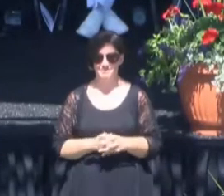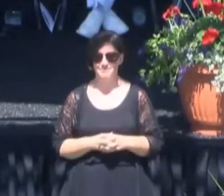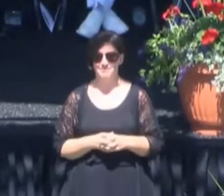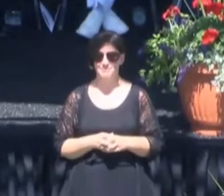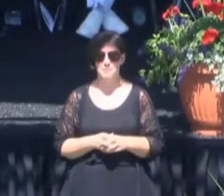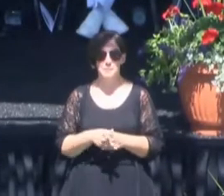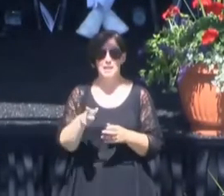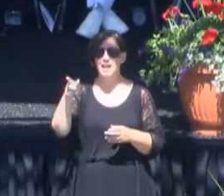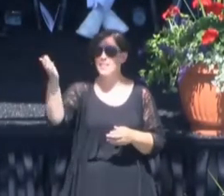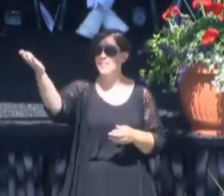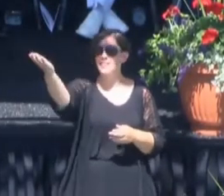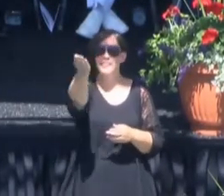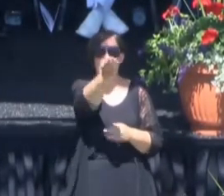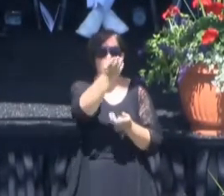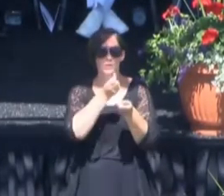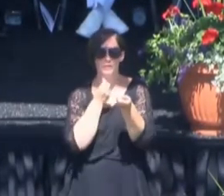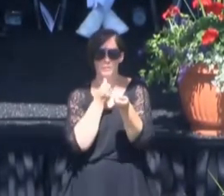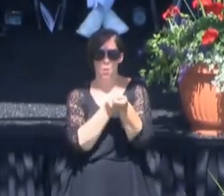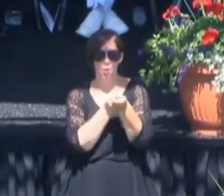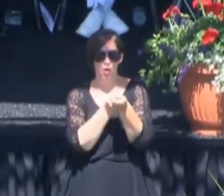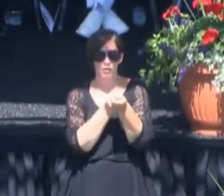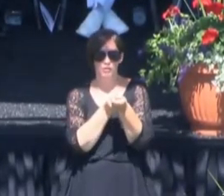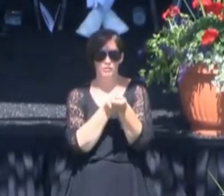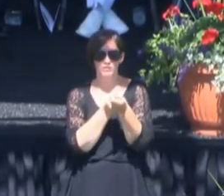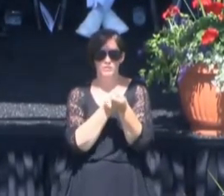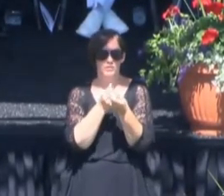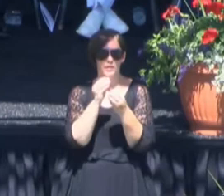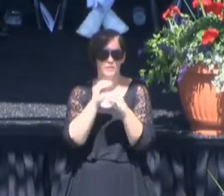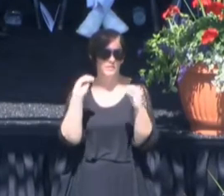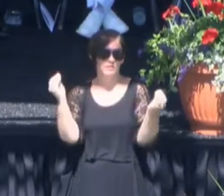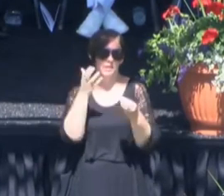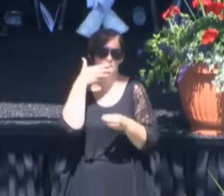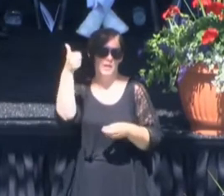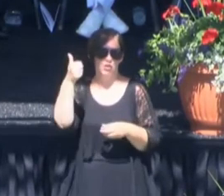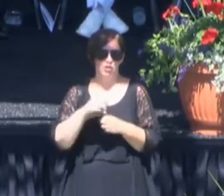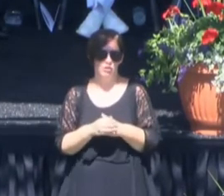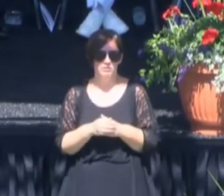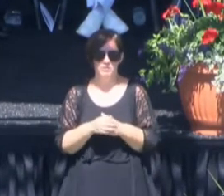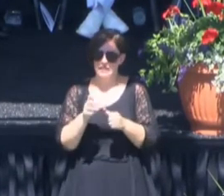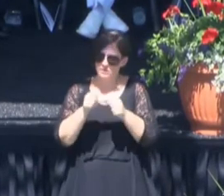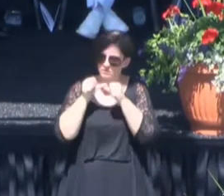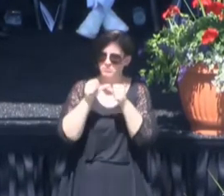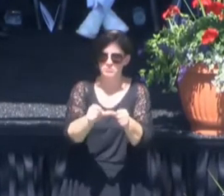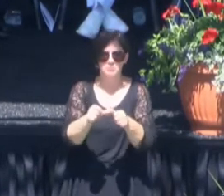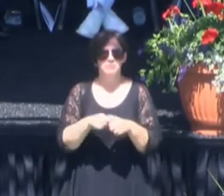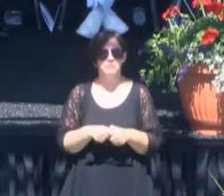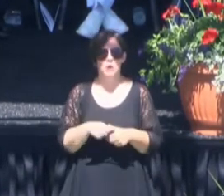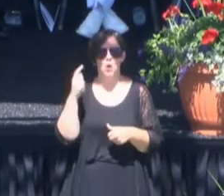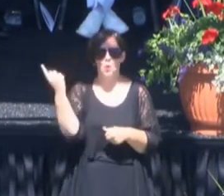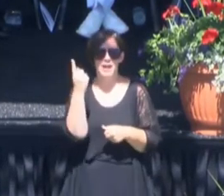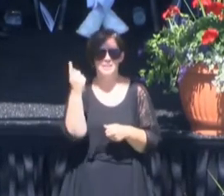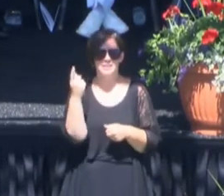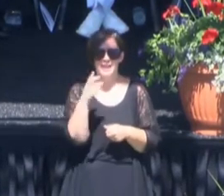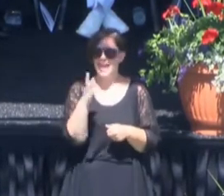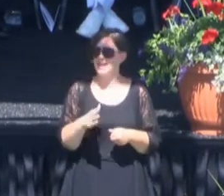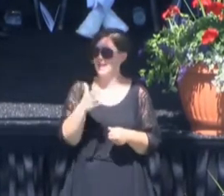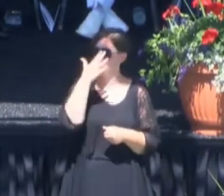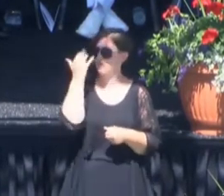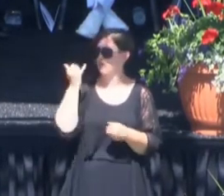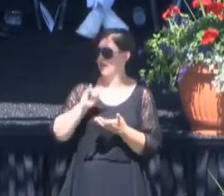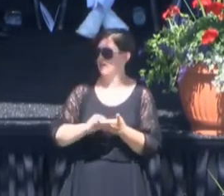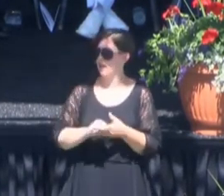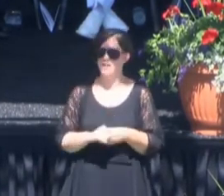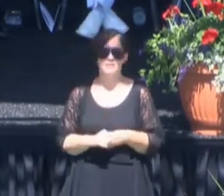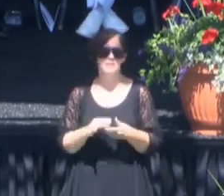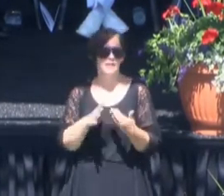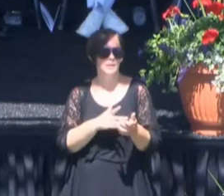Their support for us is unmatched, unconditional, and it's something that should never be taken for granted for, no matter